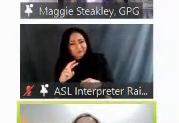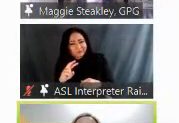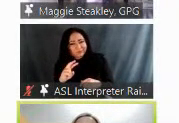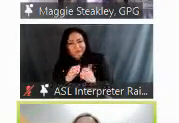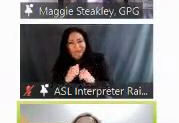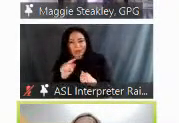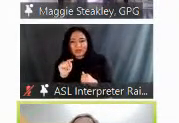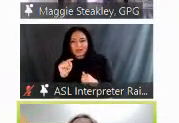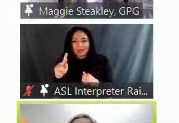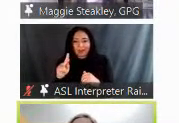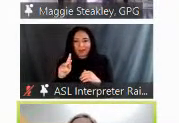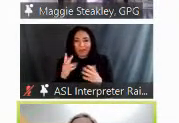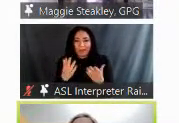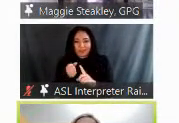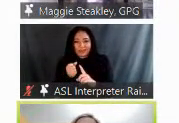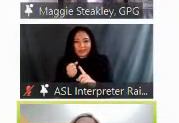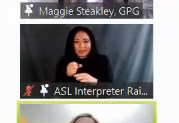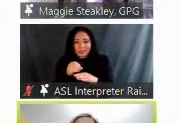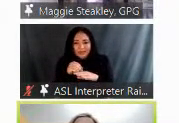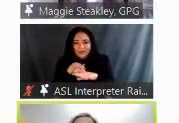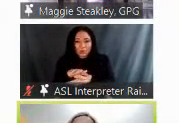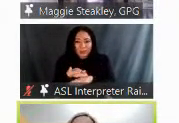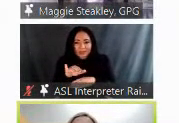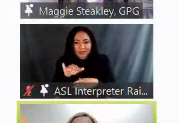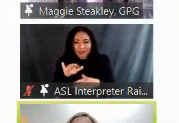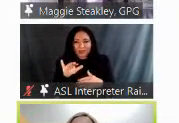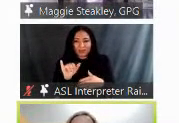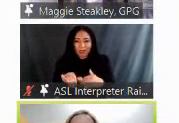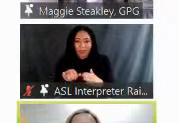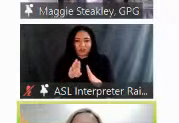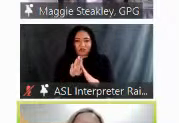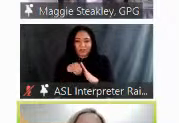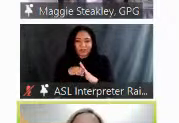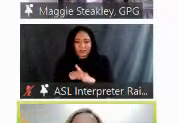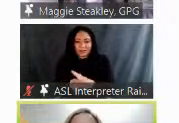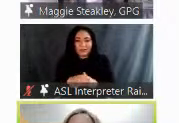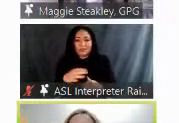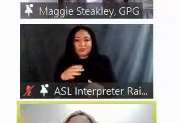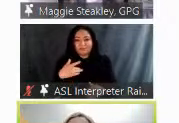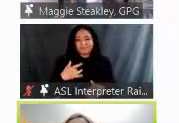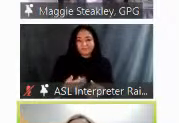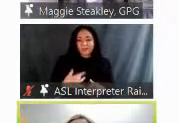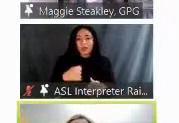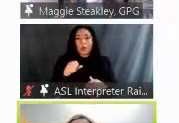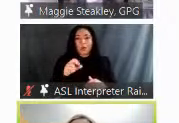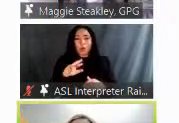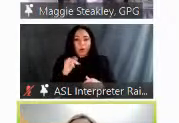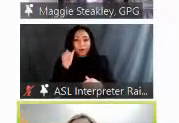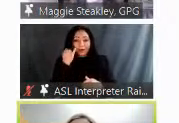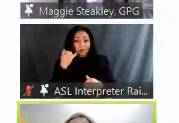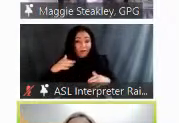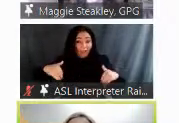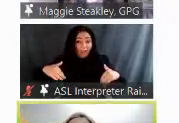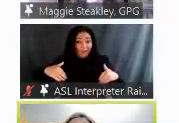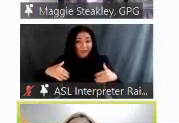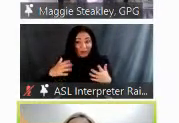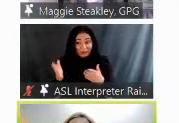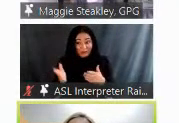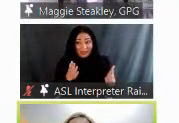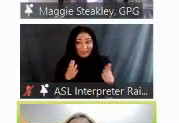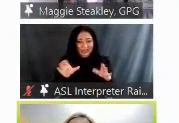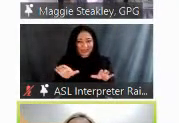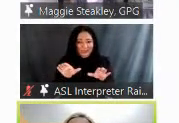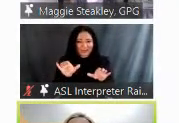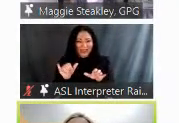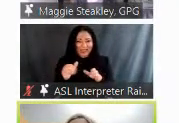be influencing some of those trends? Or if you haven't, are you possibly planning to do so in the